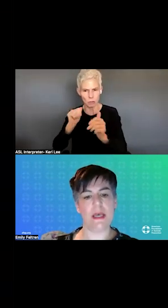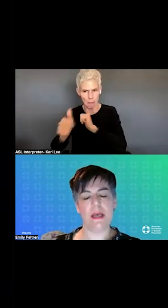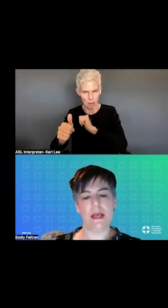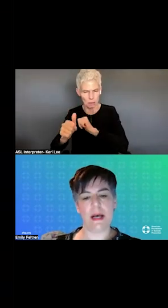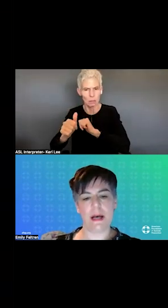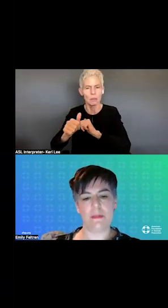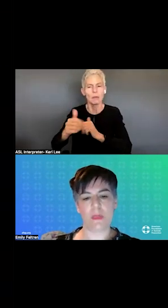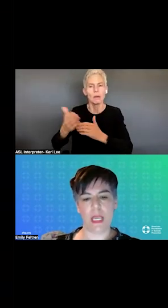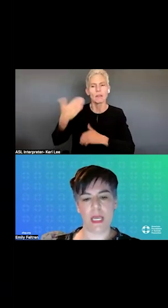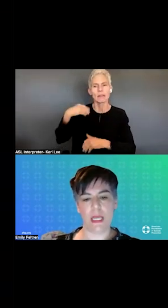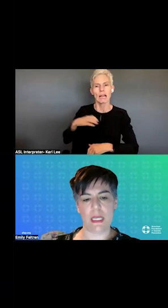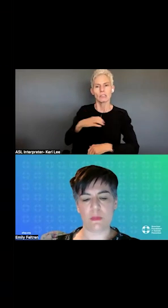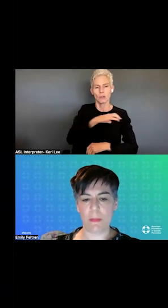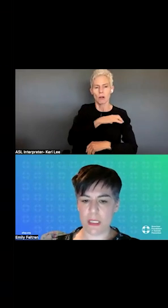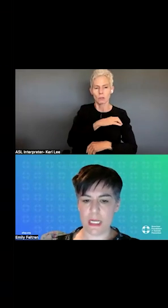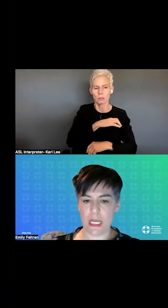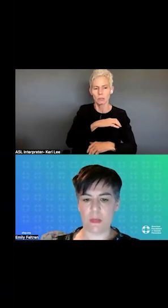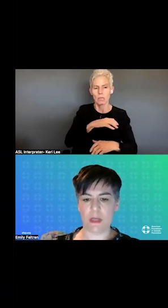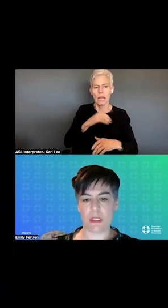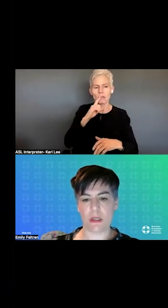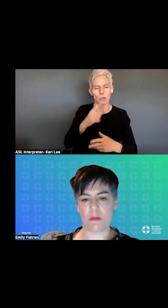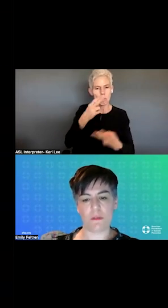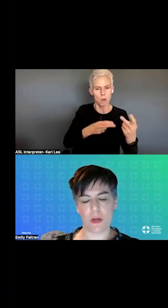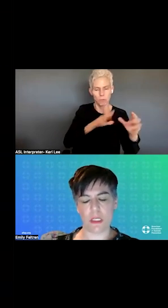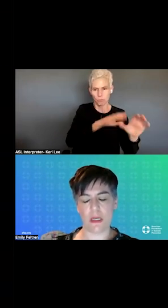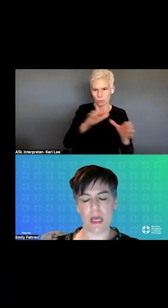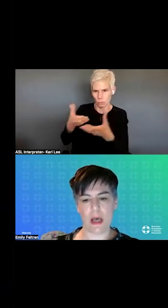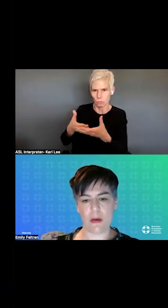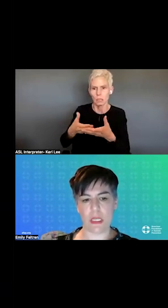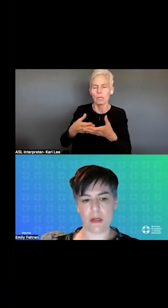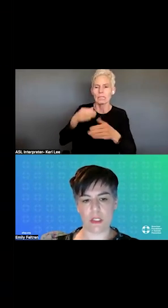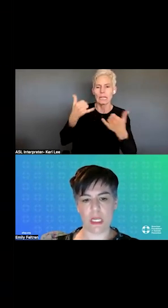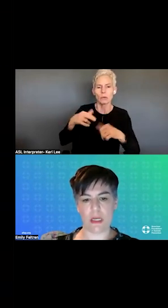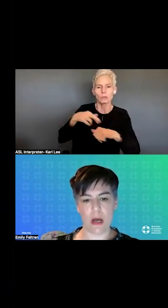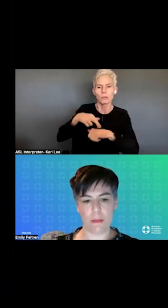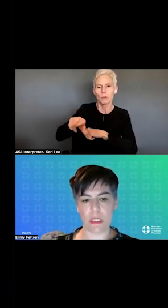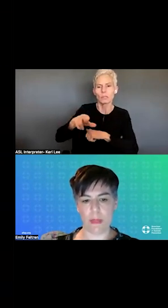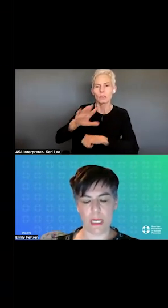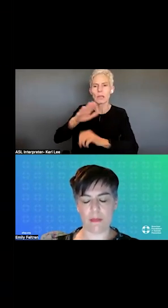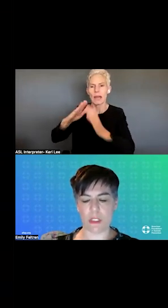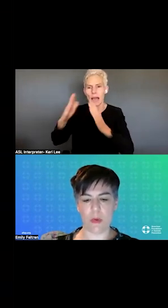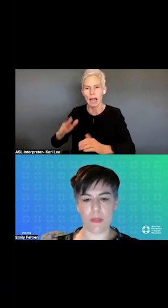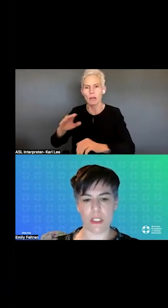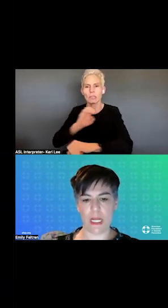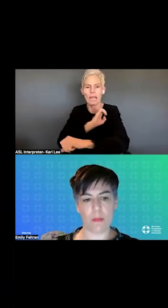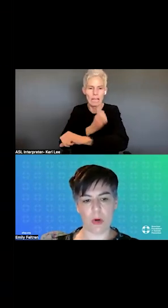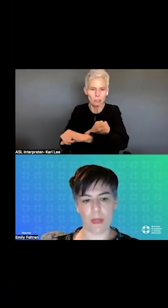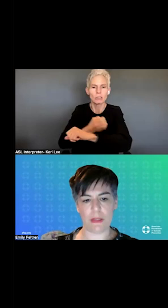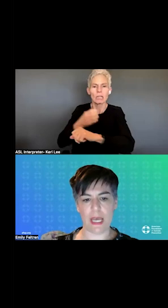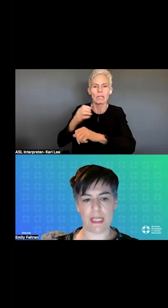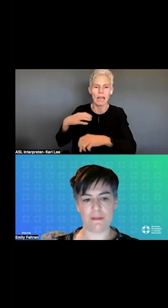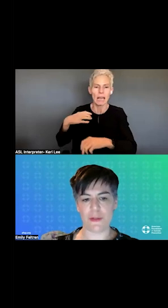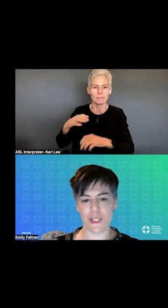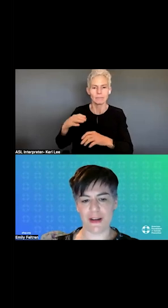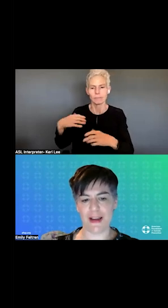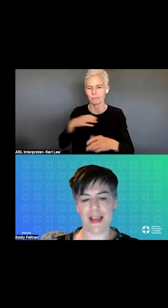Congress, and it is bipartisan, has been referred to the House Energy and Commerce Committee. I'm sure we'll be chatting more about that